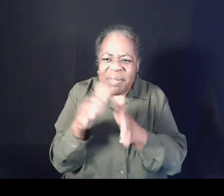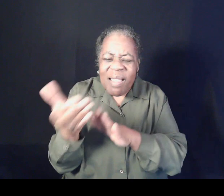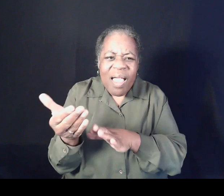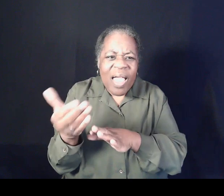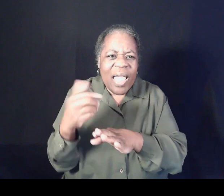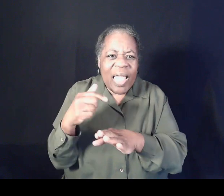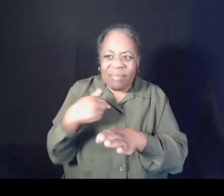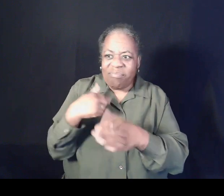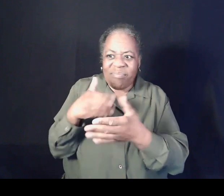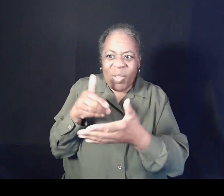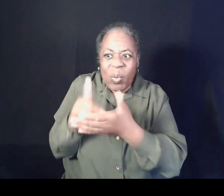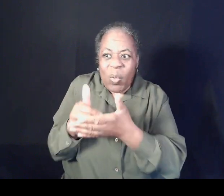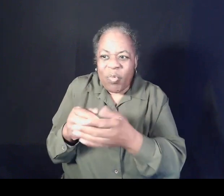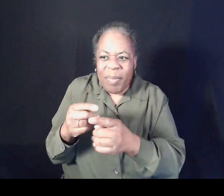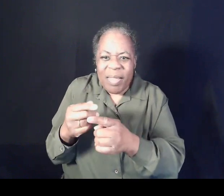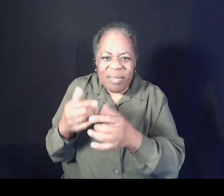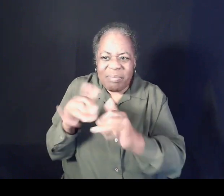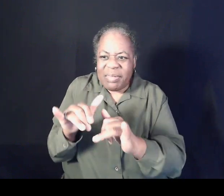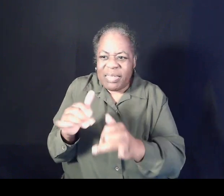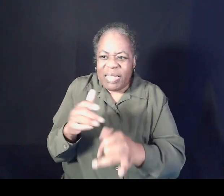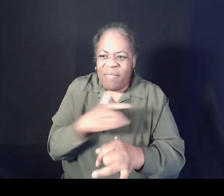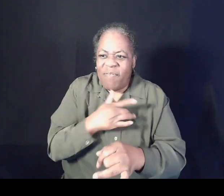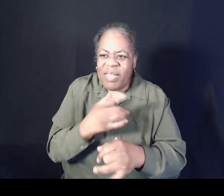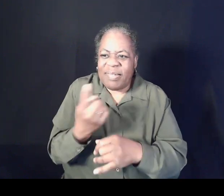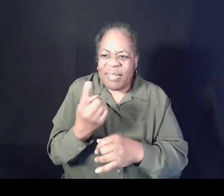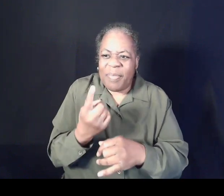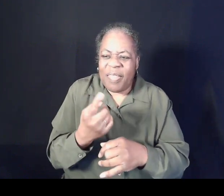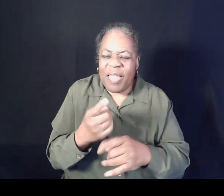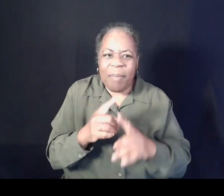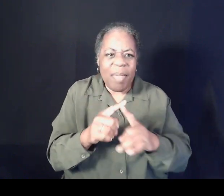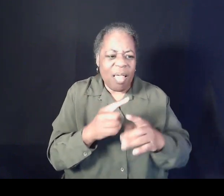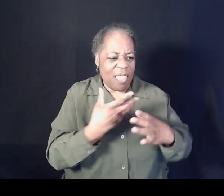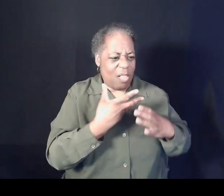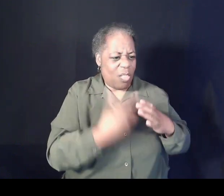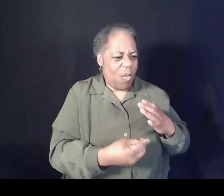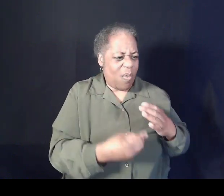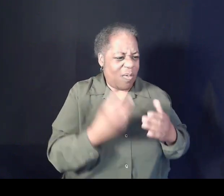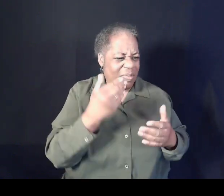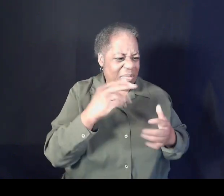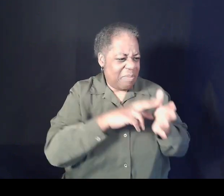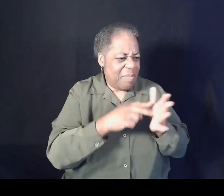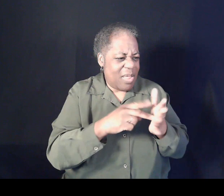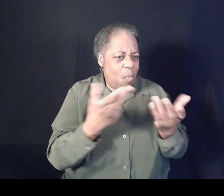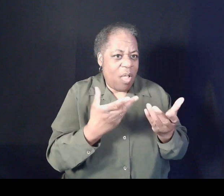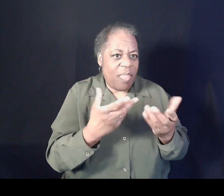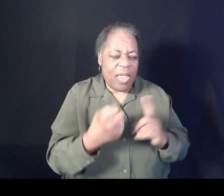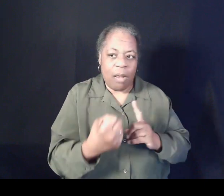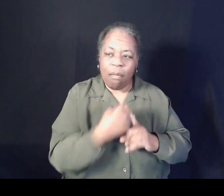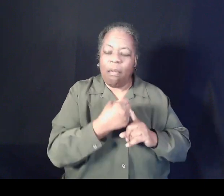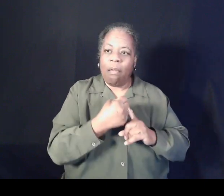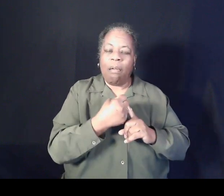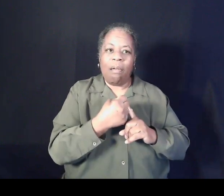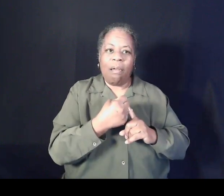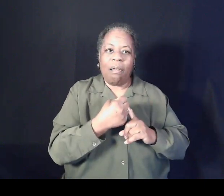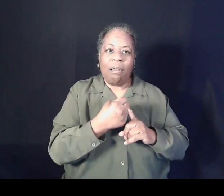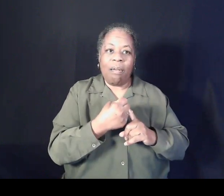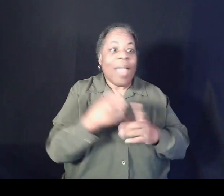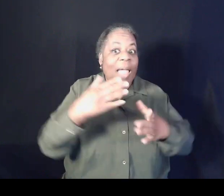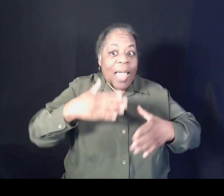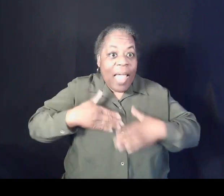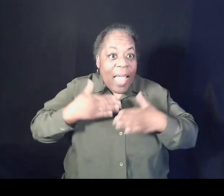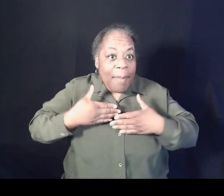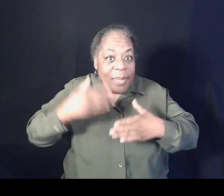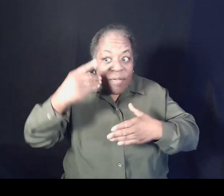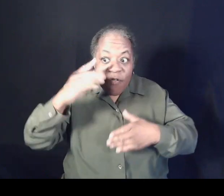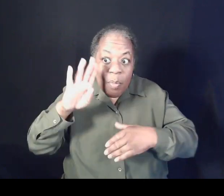still felt something. I wasn't sure what that loss was yet. And then it hit me. While I was genuinely happy for Brian